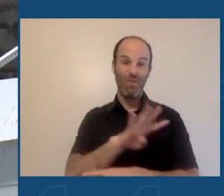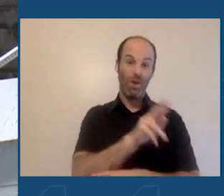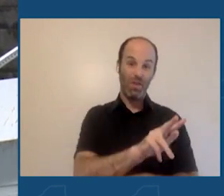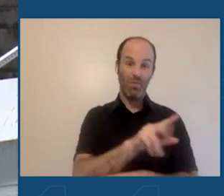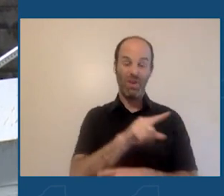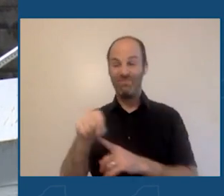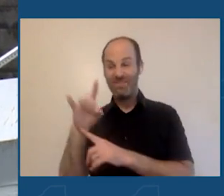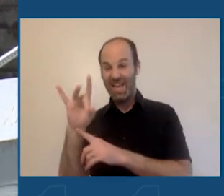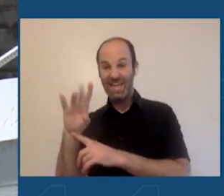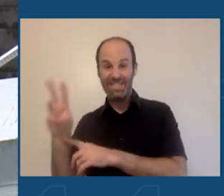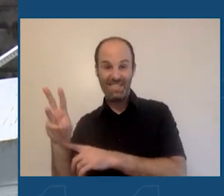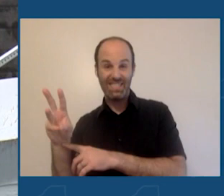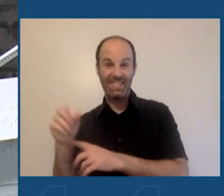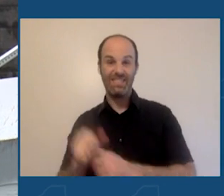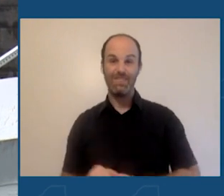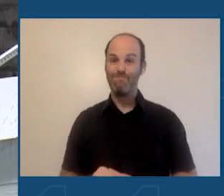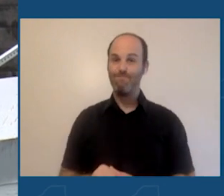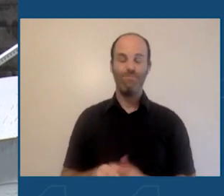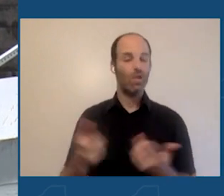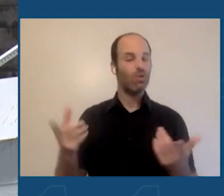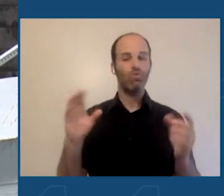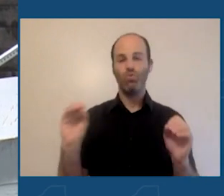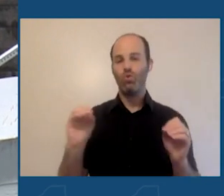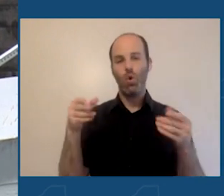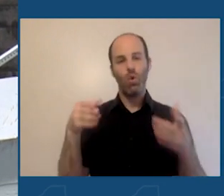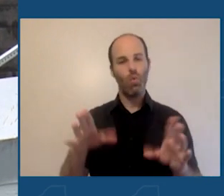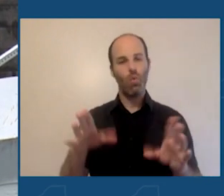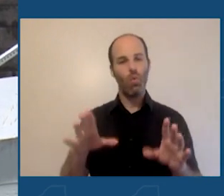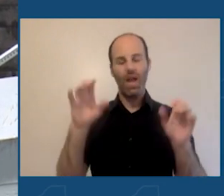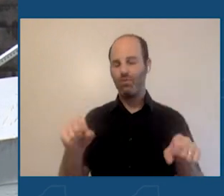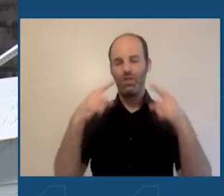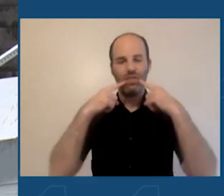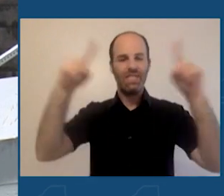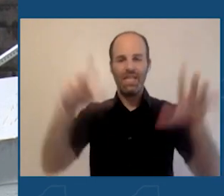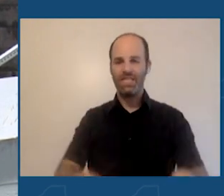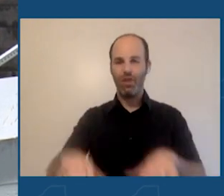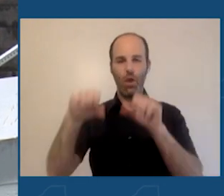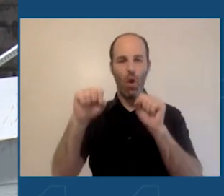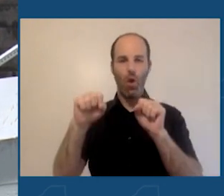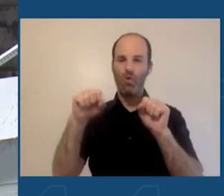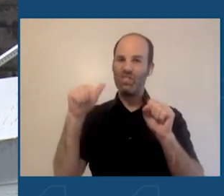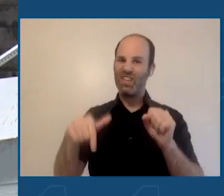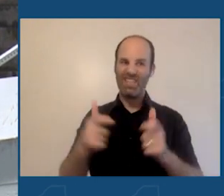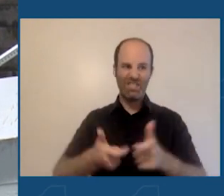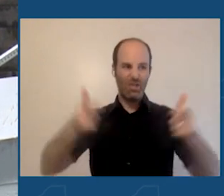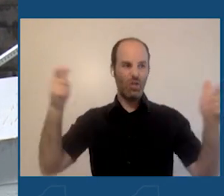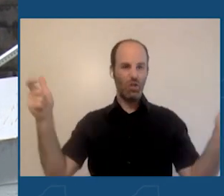There's no way we could be successful hosting an event of that magnitude by